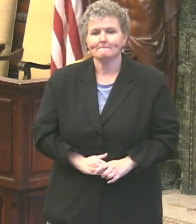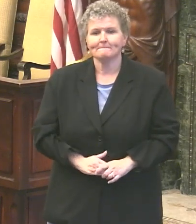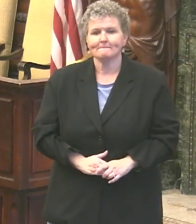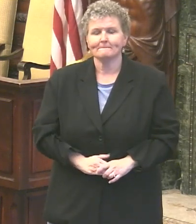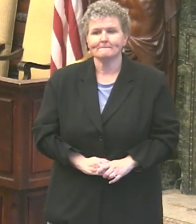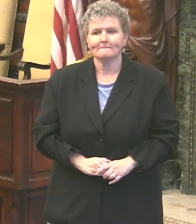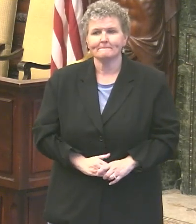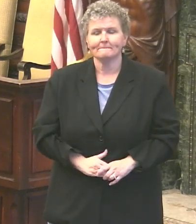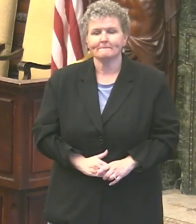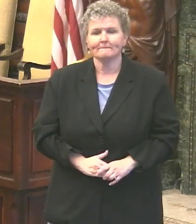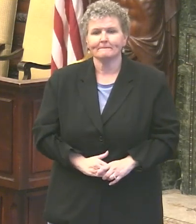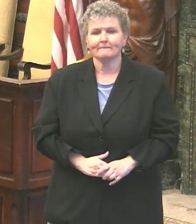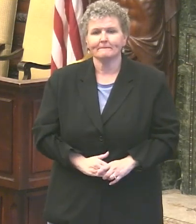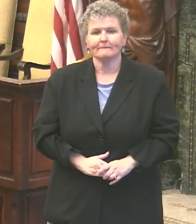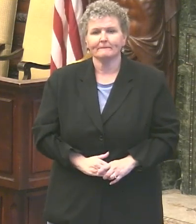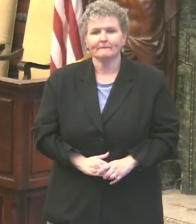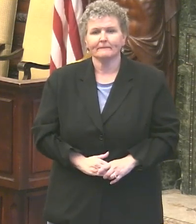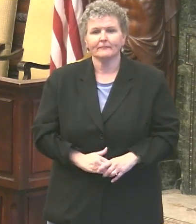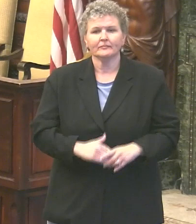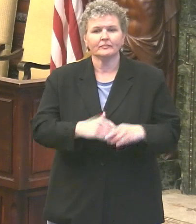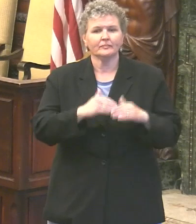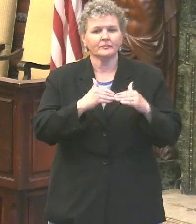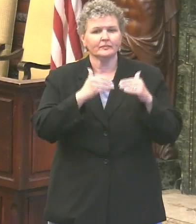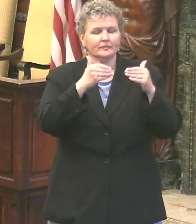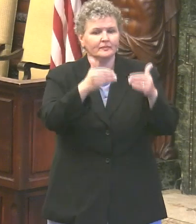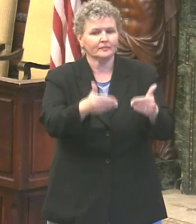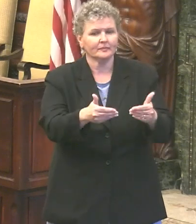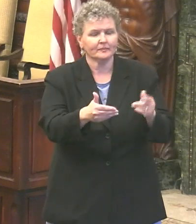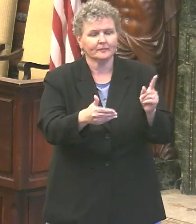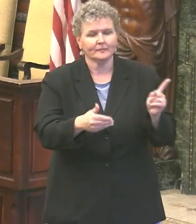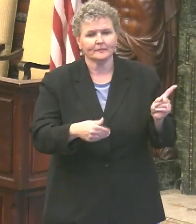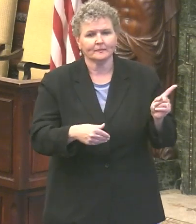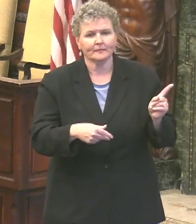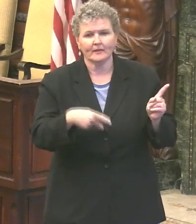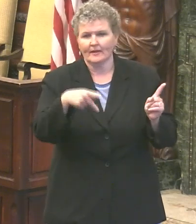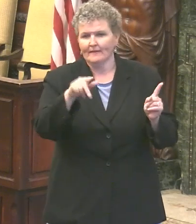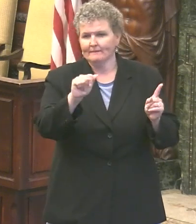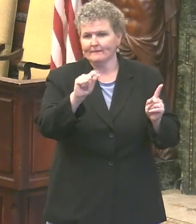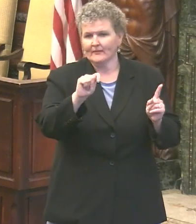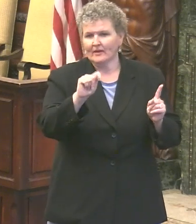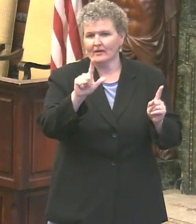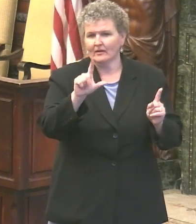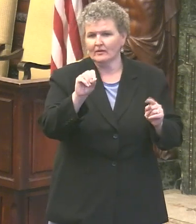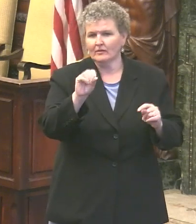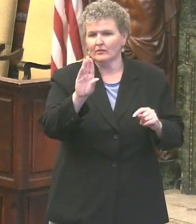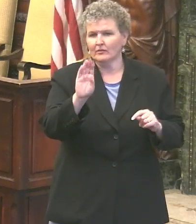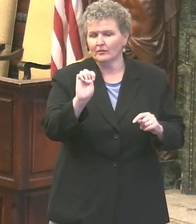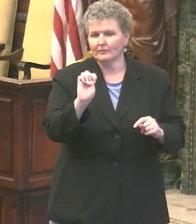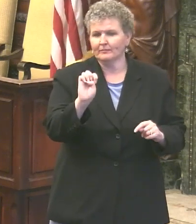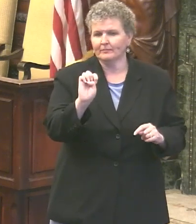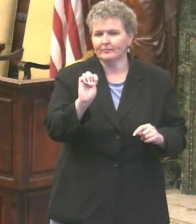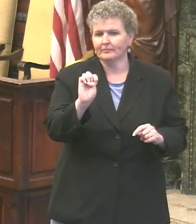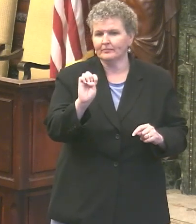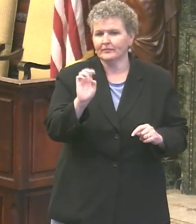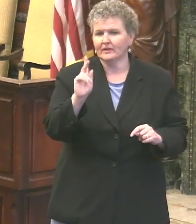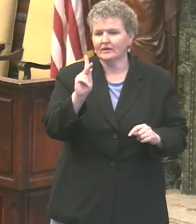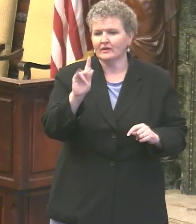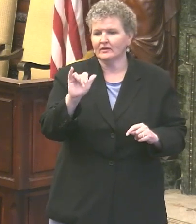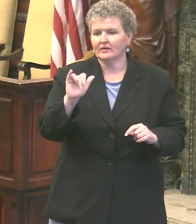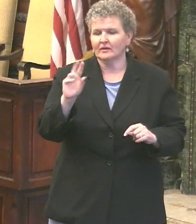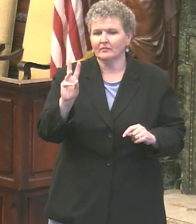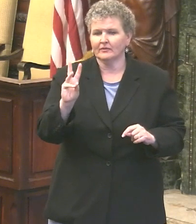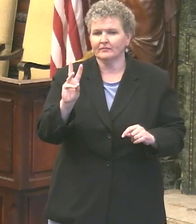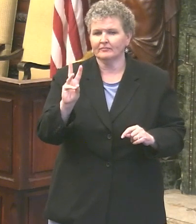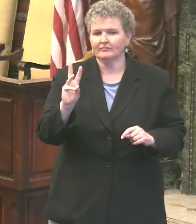Argenis and Armando and Dr. Farley. We will go now to Pat Loeb of KYW. Hi, Dr.